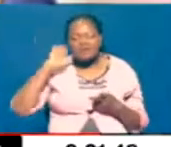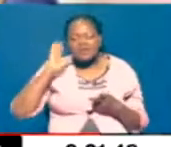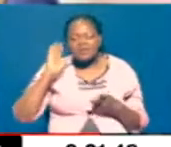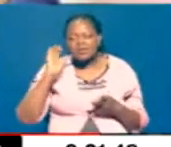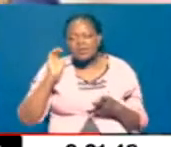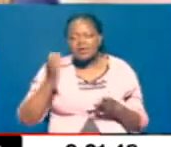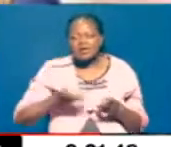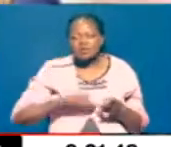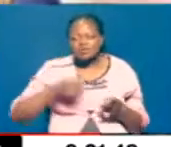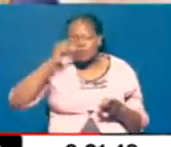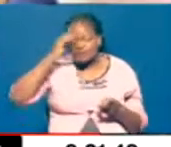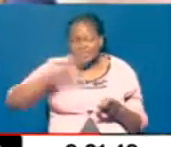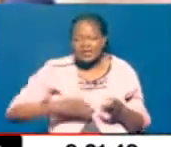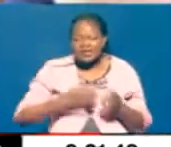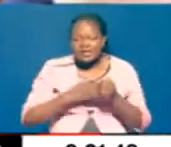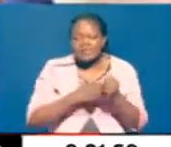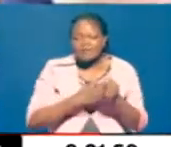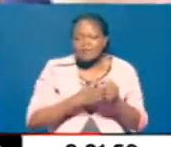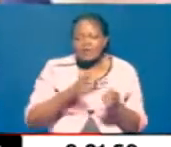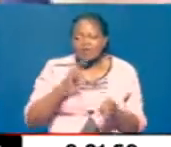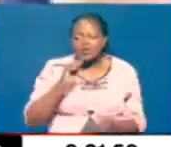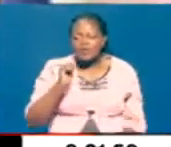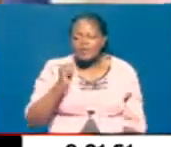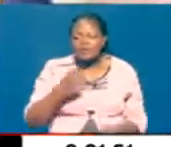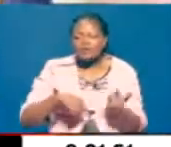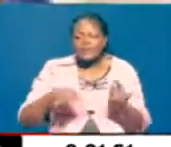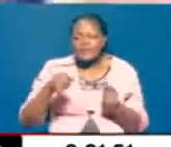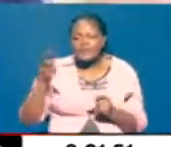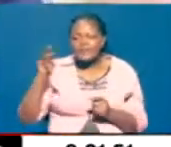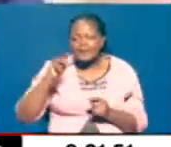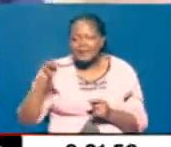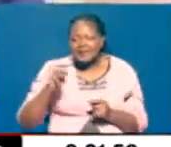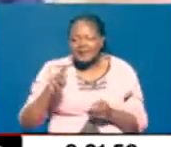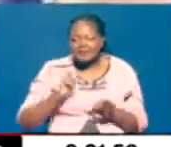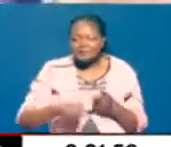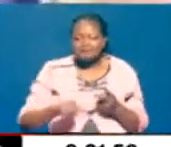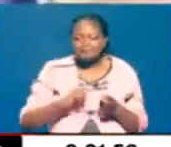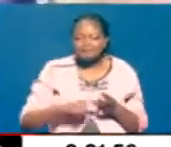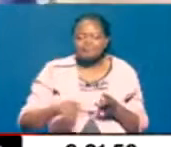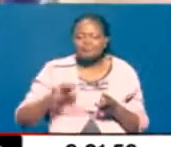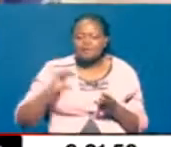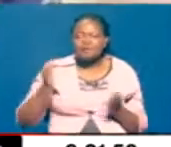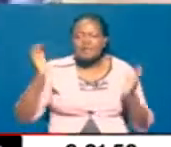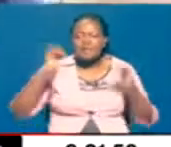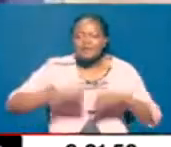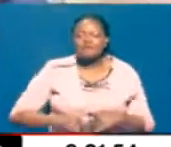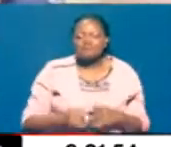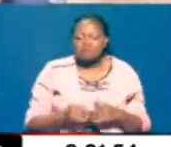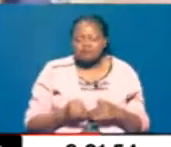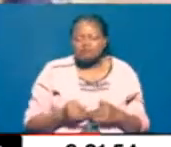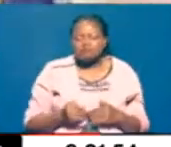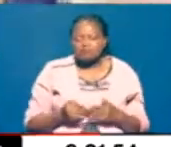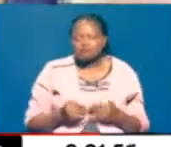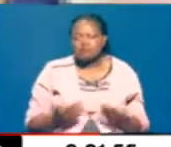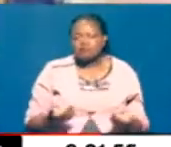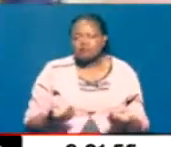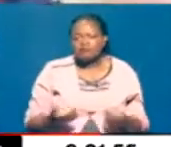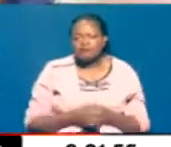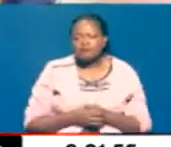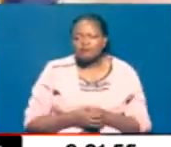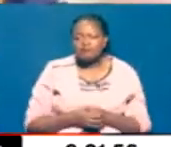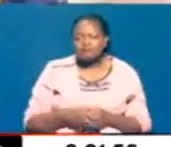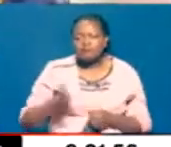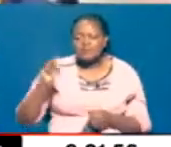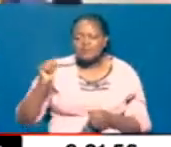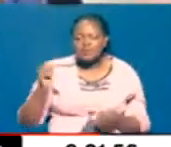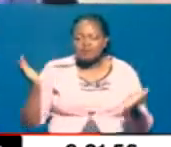Governors wakiongozwa na Governor Roba wa Mandera. Tumeweza kusikiza County Assemblies Forum, yani jumuiko la